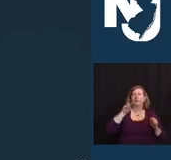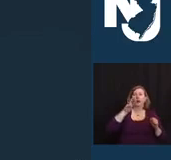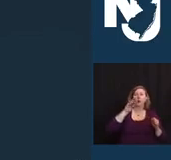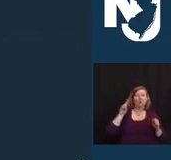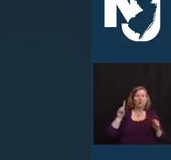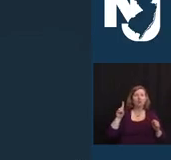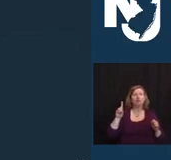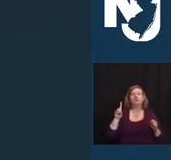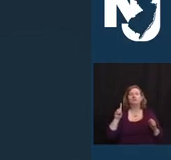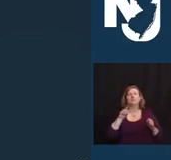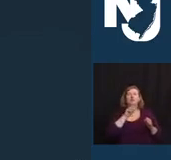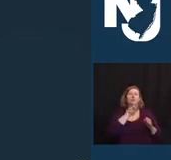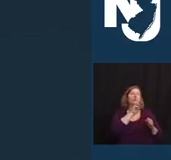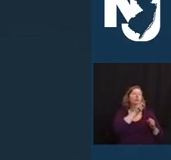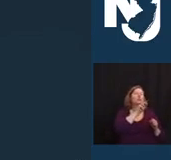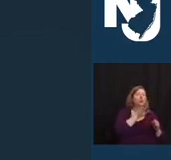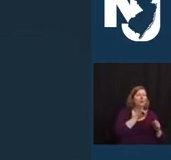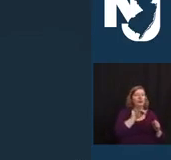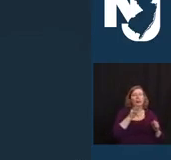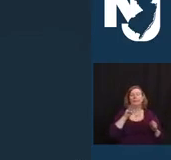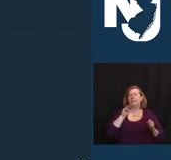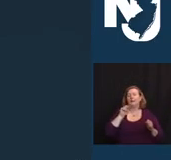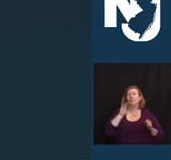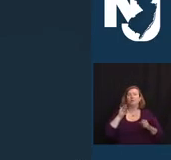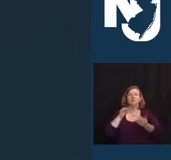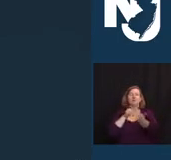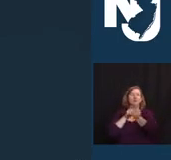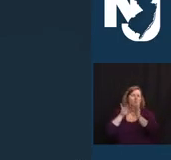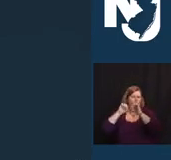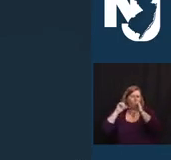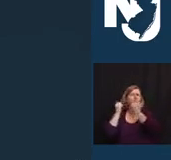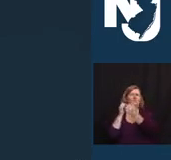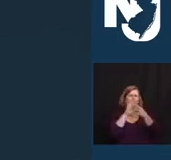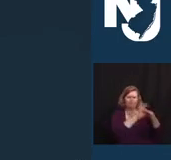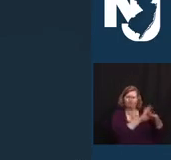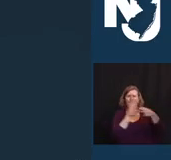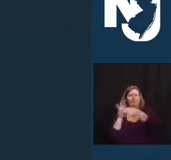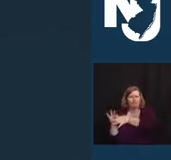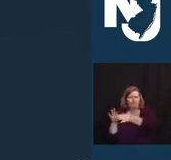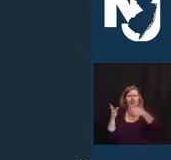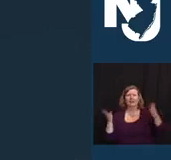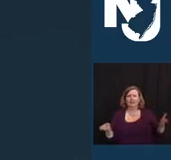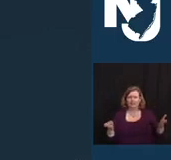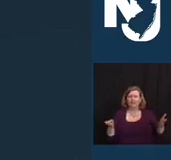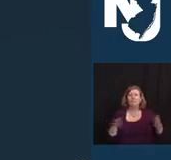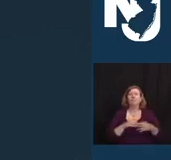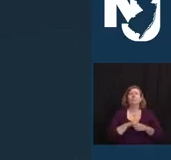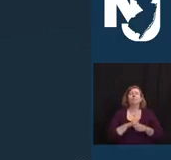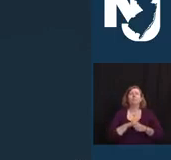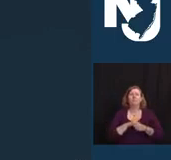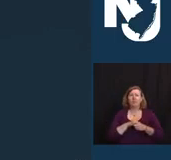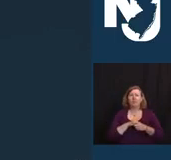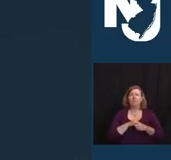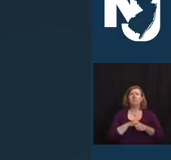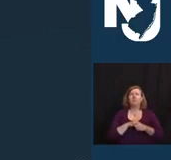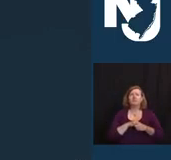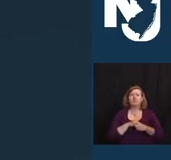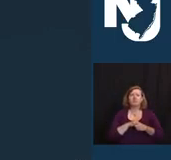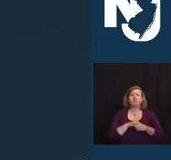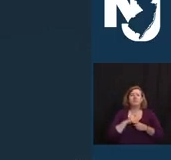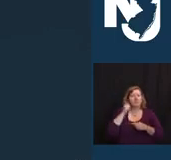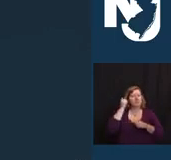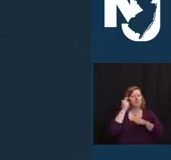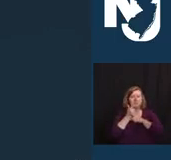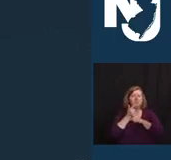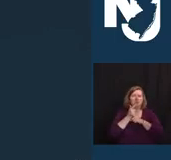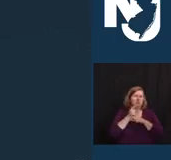Doctors Association of New Jersey. Besides his brothers, with whom he joined in their search of the American